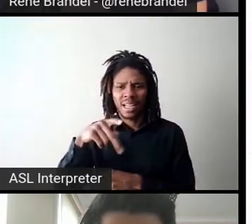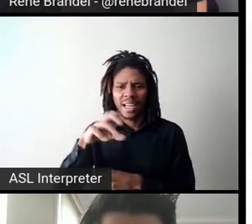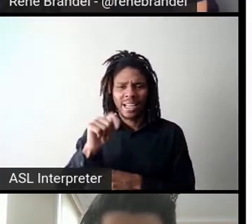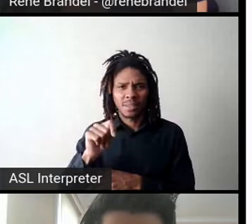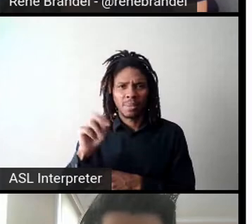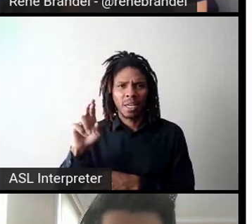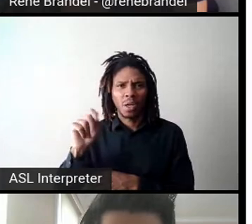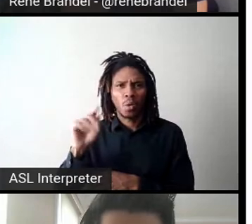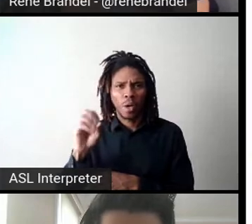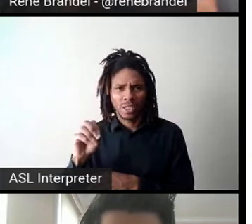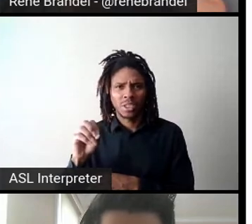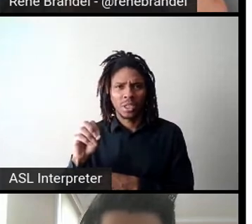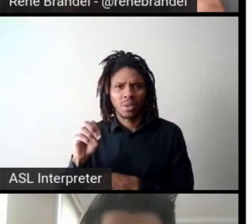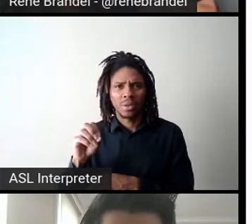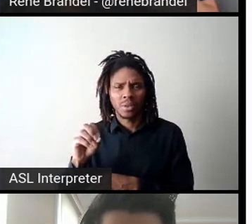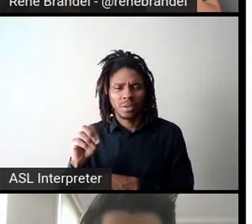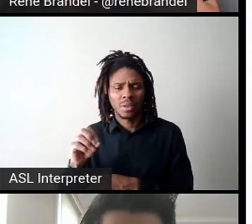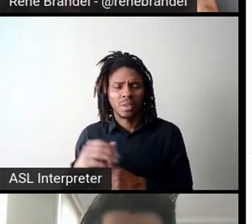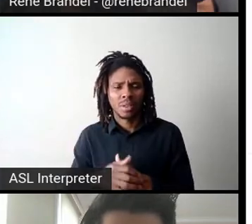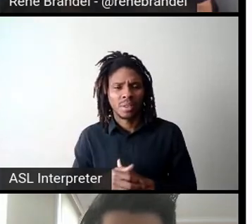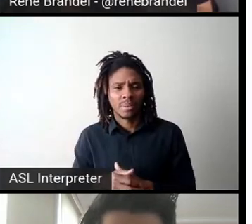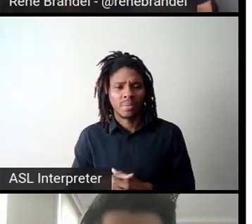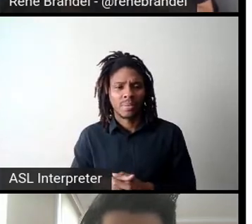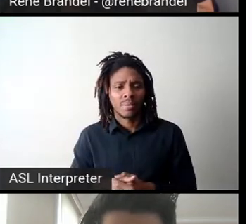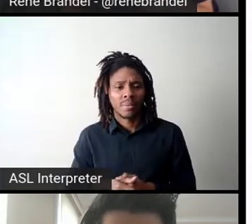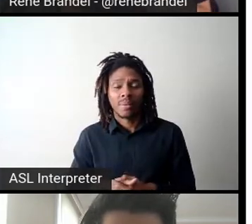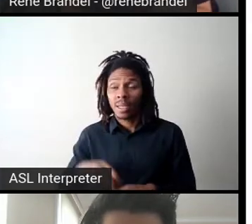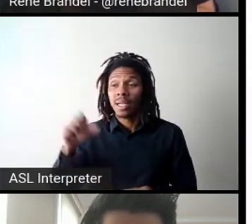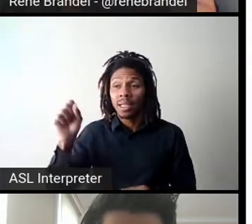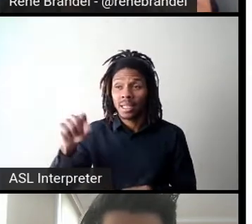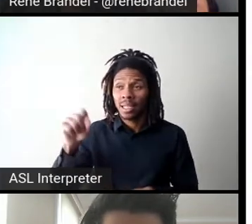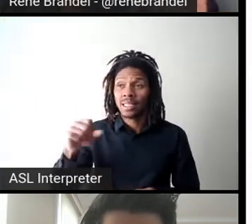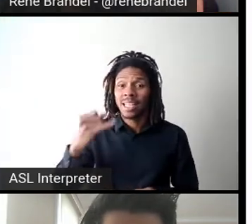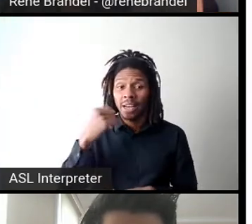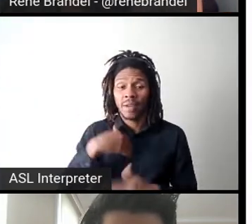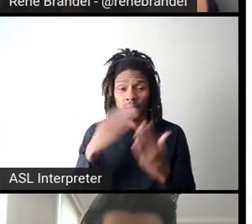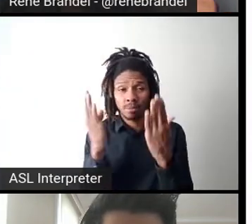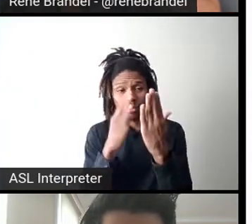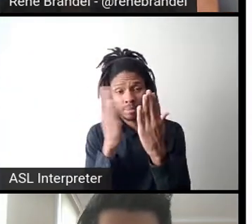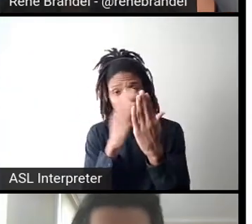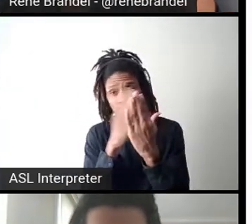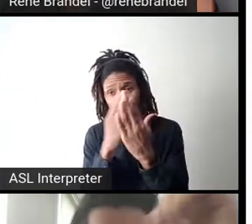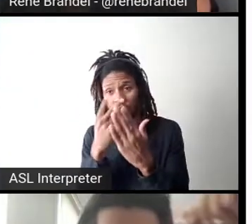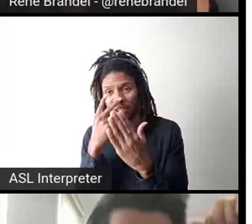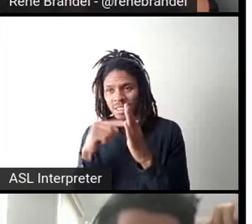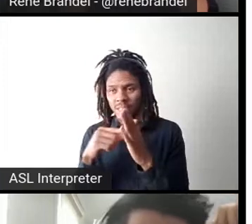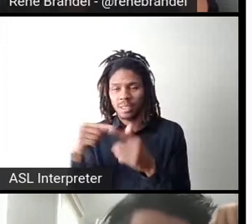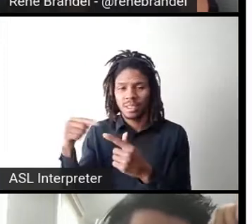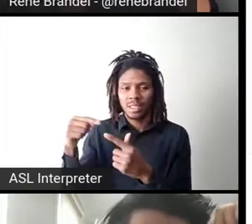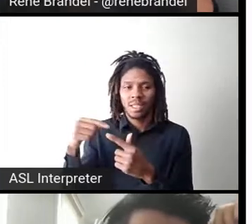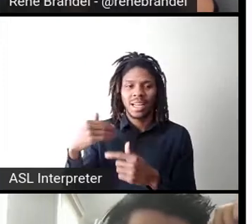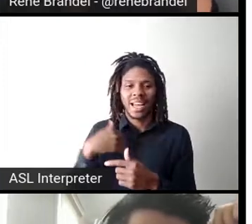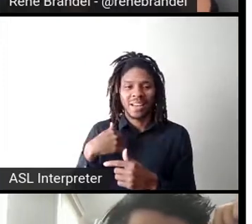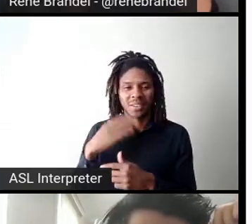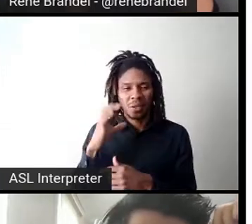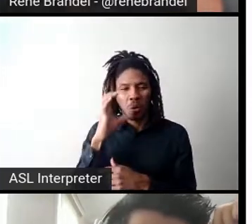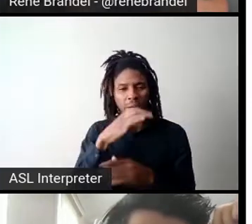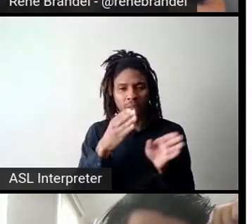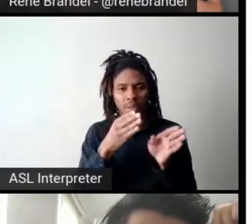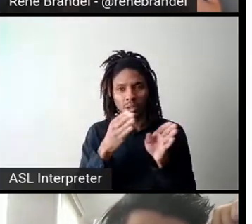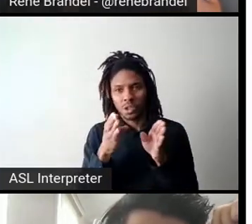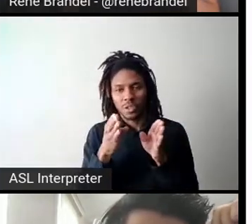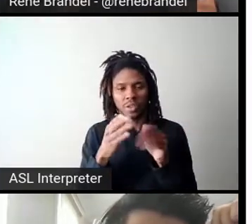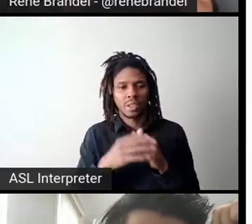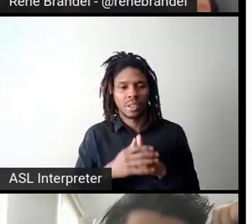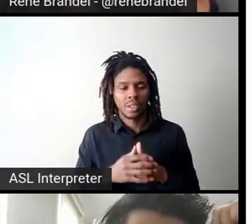submitting. Yeah, and I think that's actually exactly the case. If I shuffle through this, you can see, for instance, this one has a little bit of a weird shift, right? And